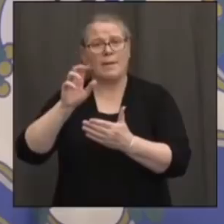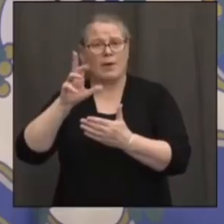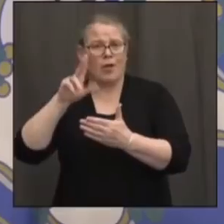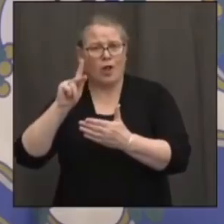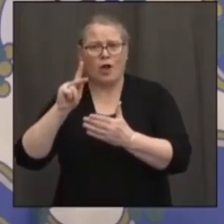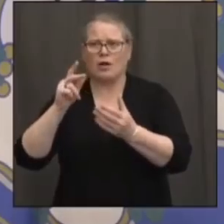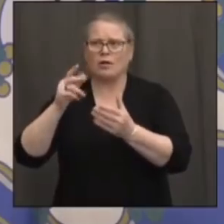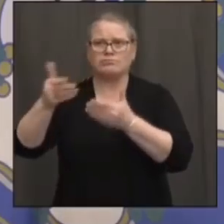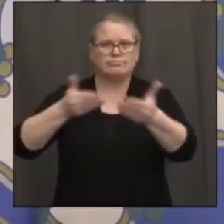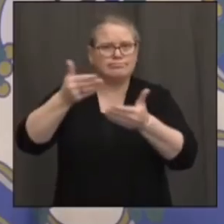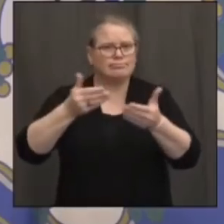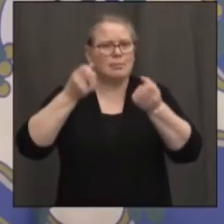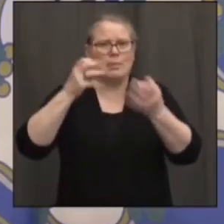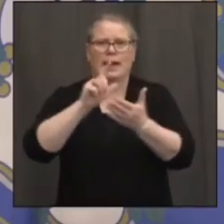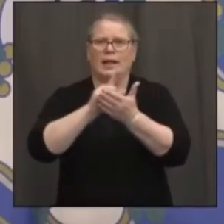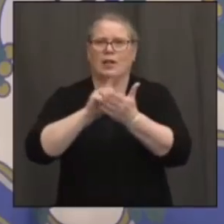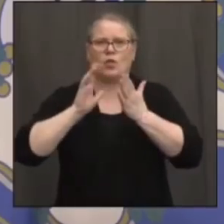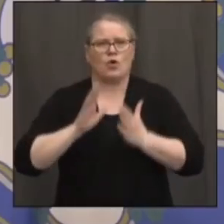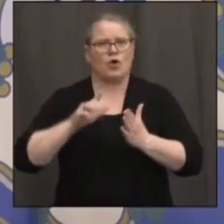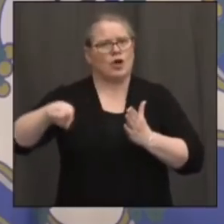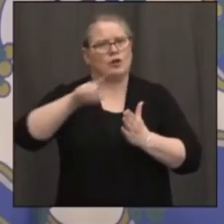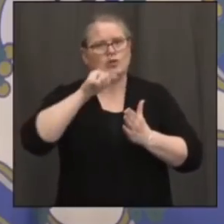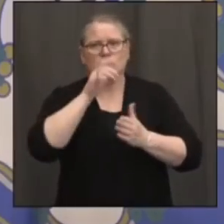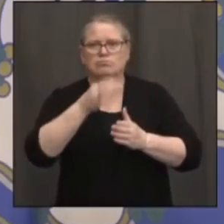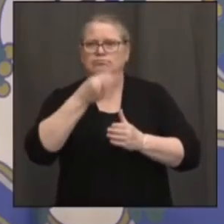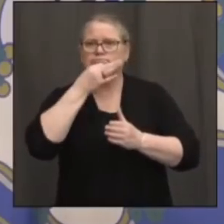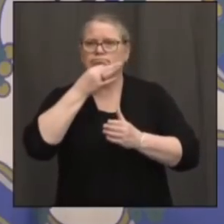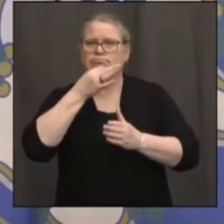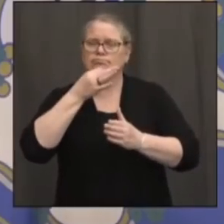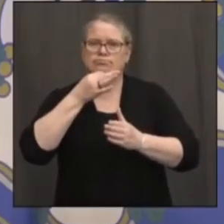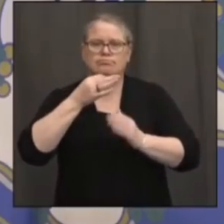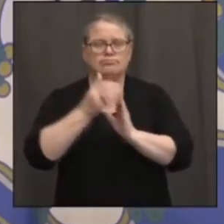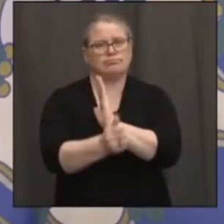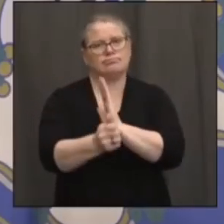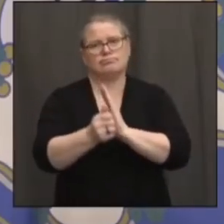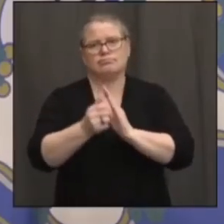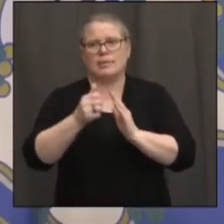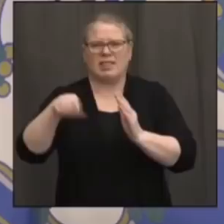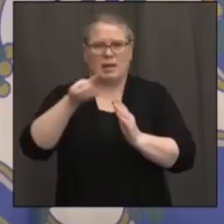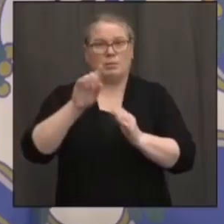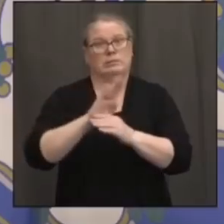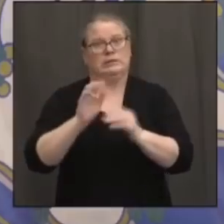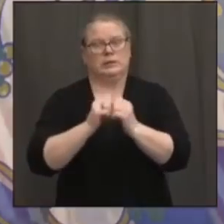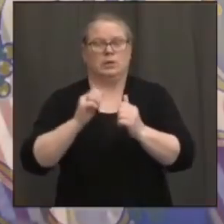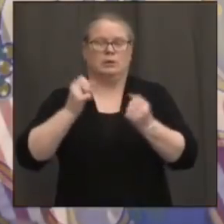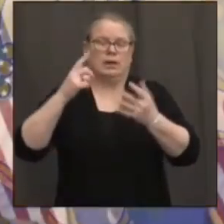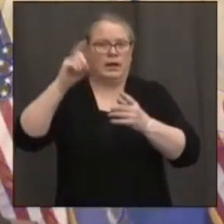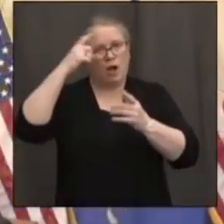extraordinarily busy with executive orders and the such. So Nora, welcome aboard. Thanks, everybody.